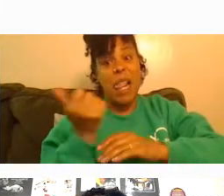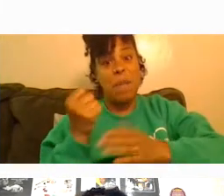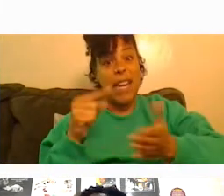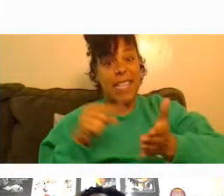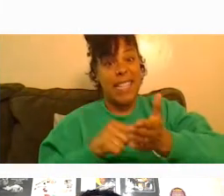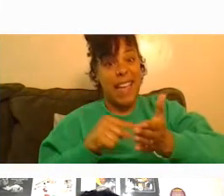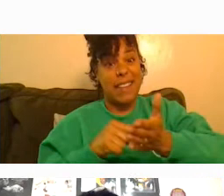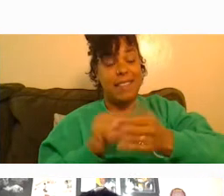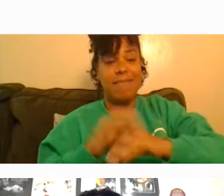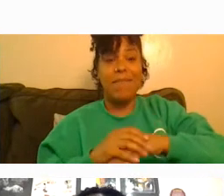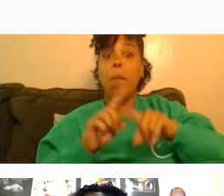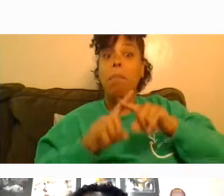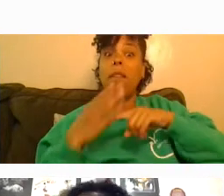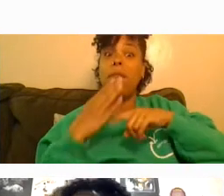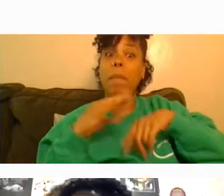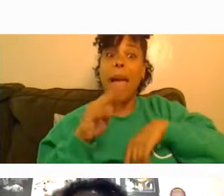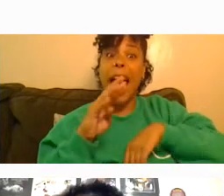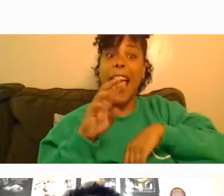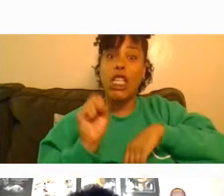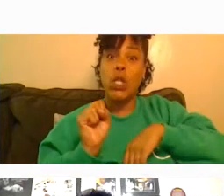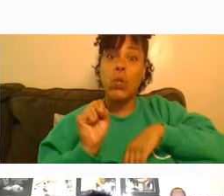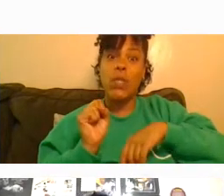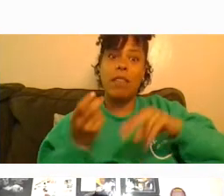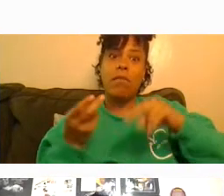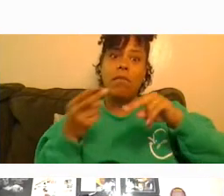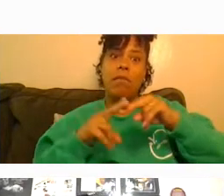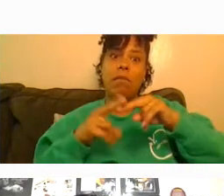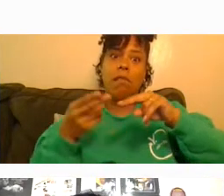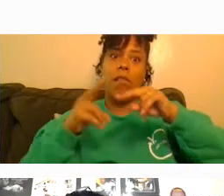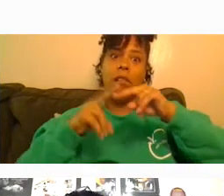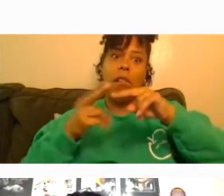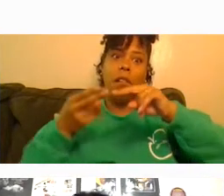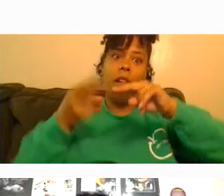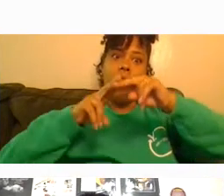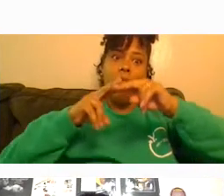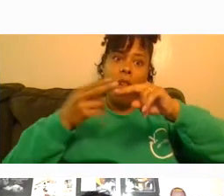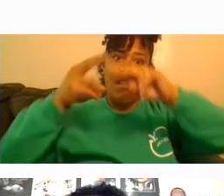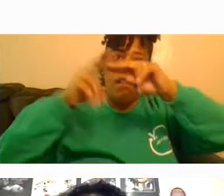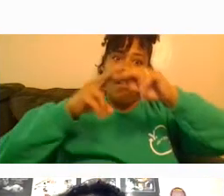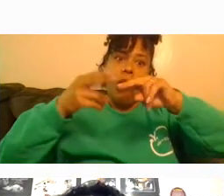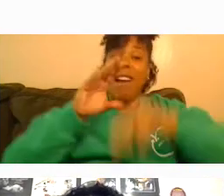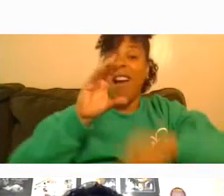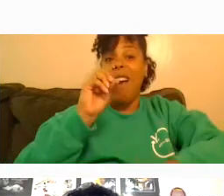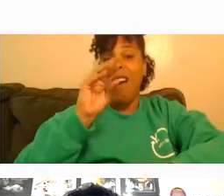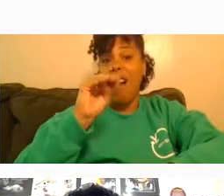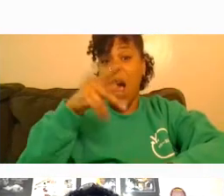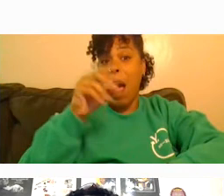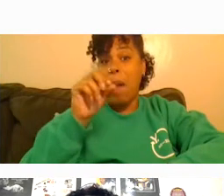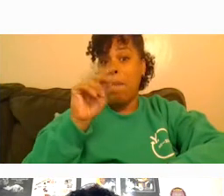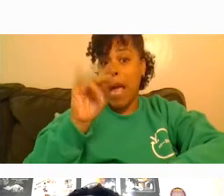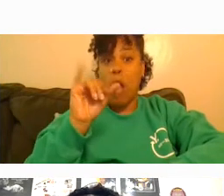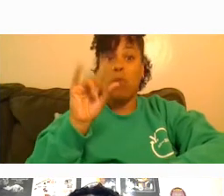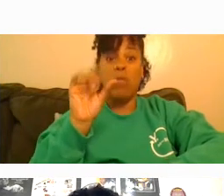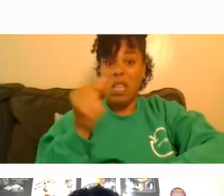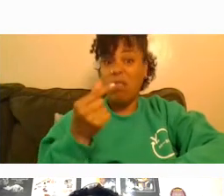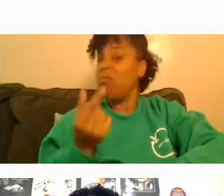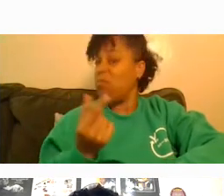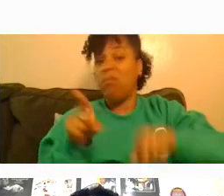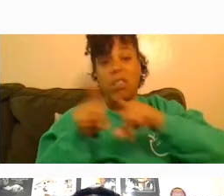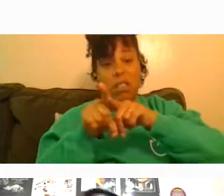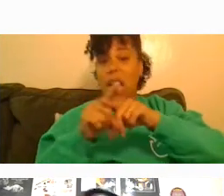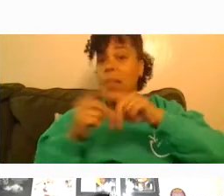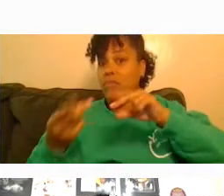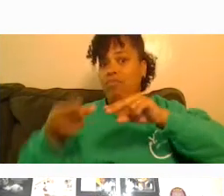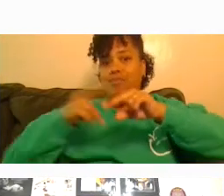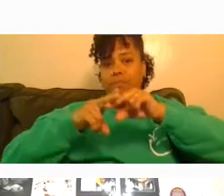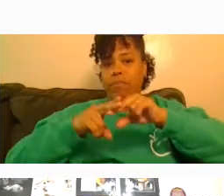it keeps growing. It's called compounding. And guess what? You didn't need me to tell you that, because I'm sure you realize it.